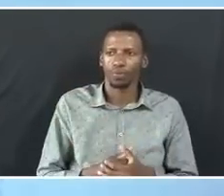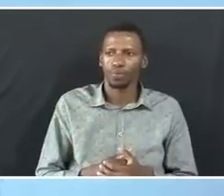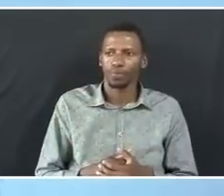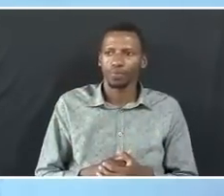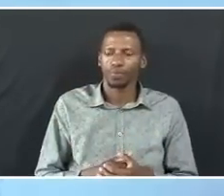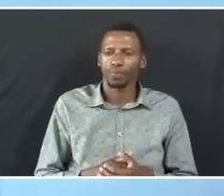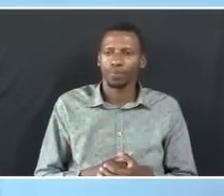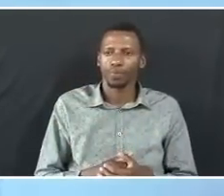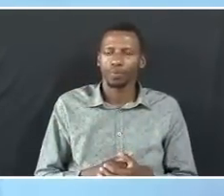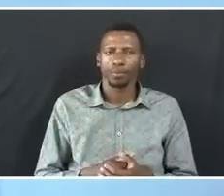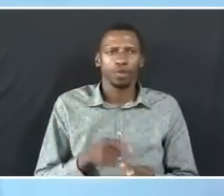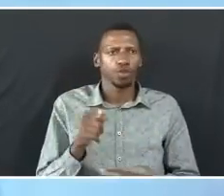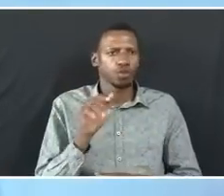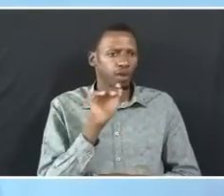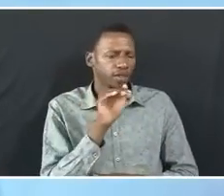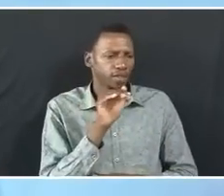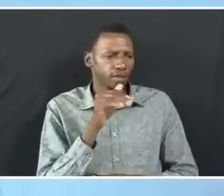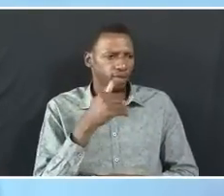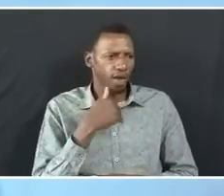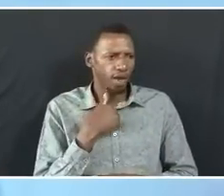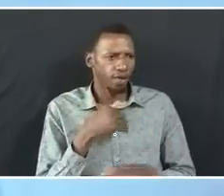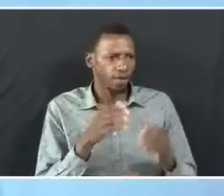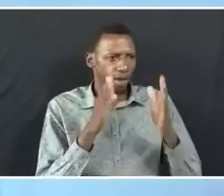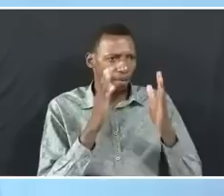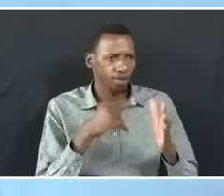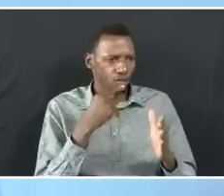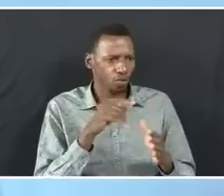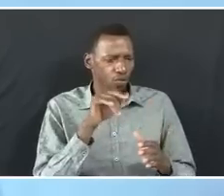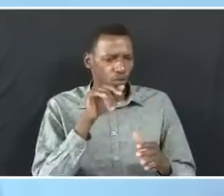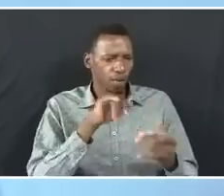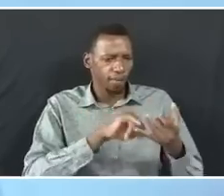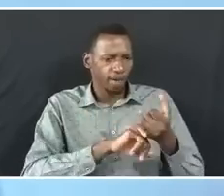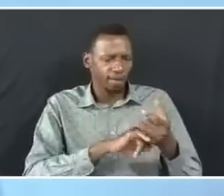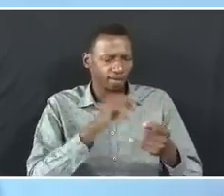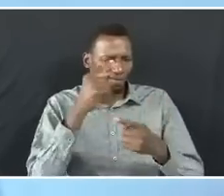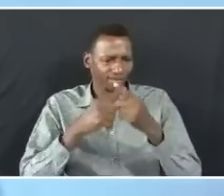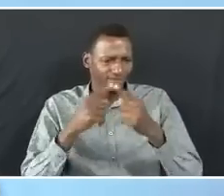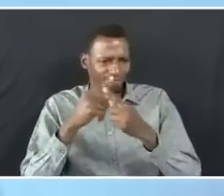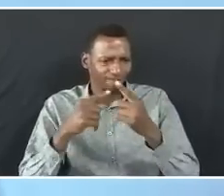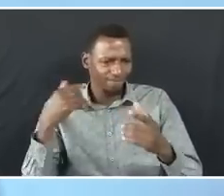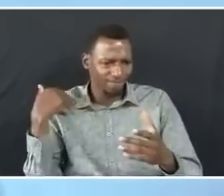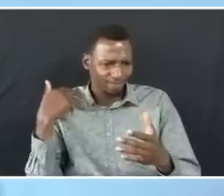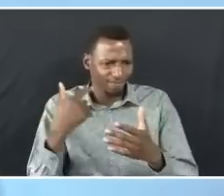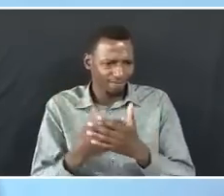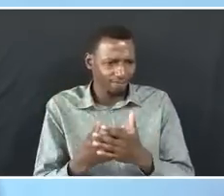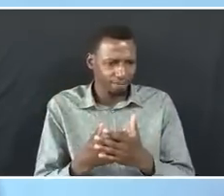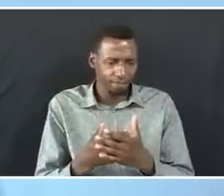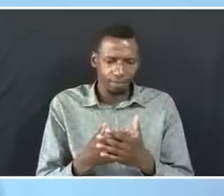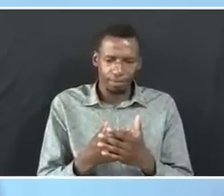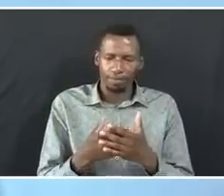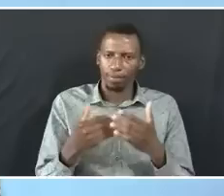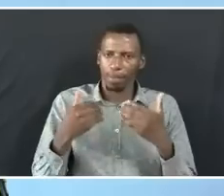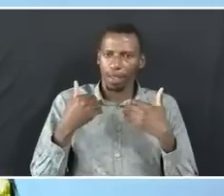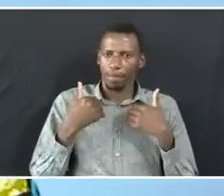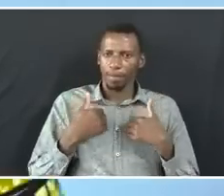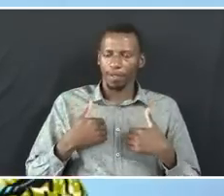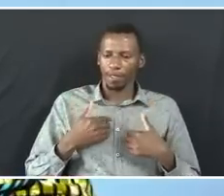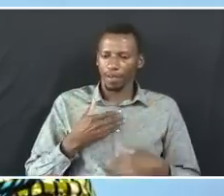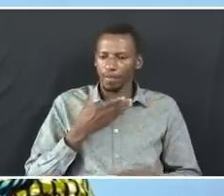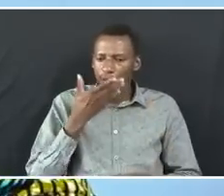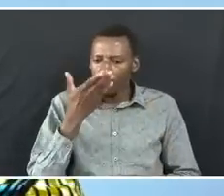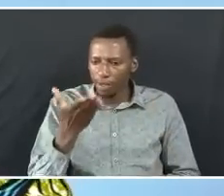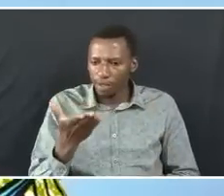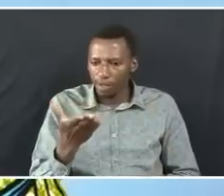But you're asking, there's this person that has stayed there for many years. I have no prescription, else I will be taking